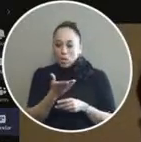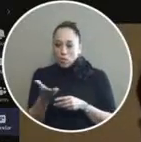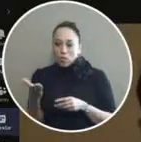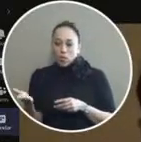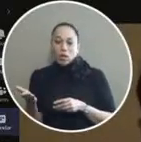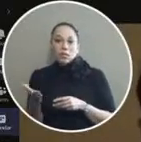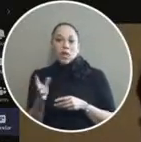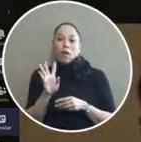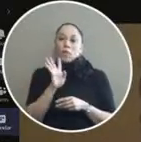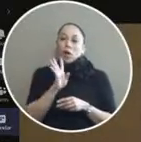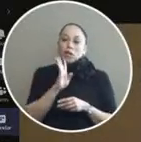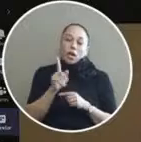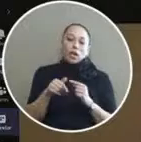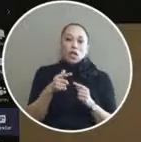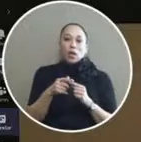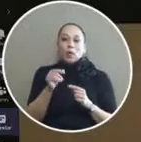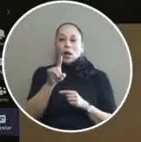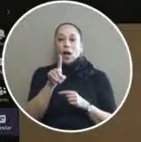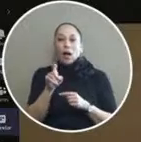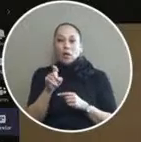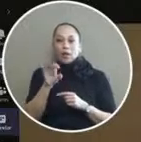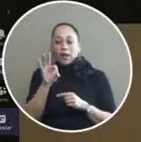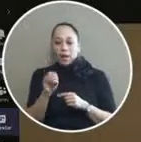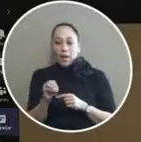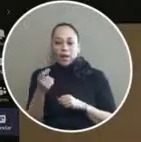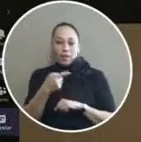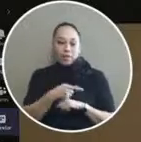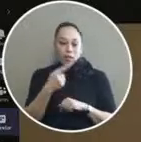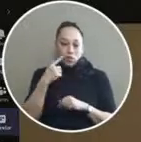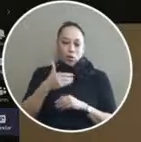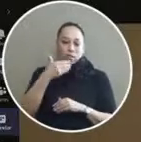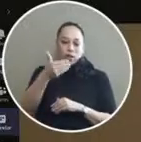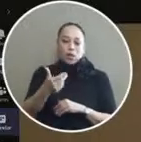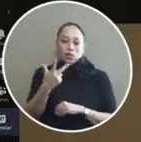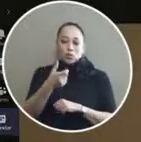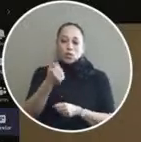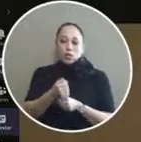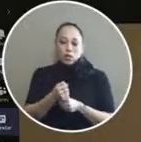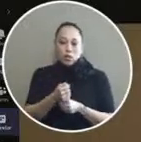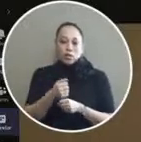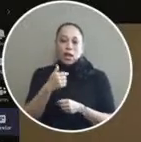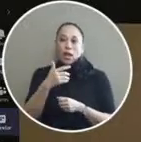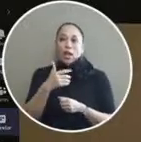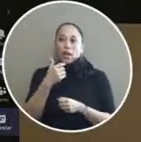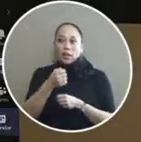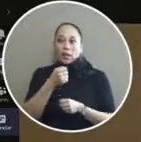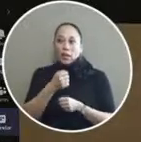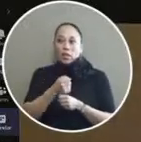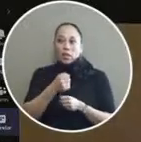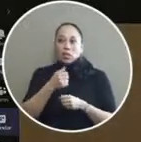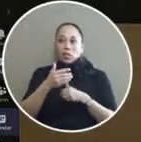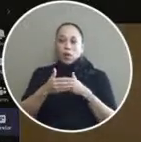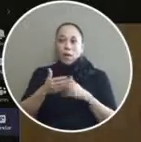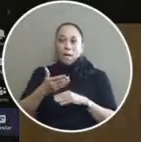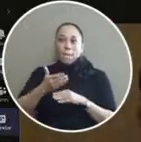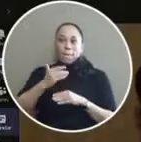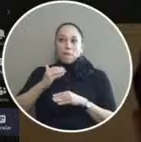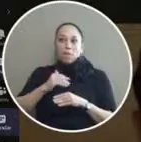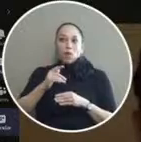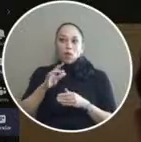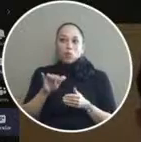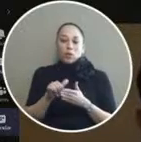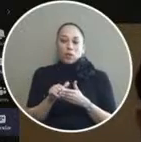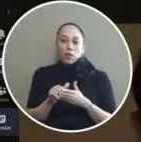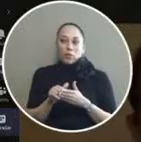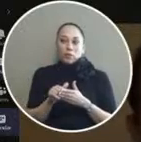that before. We talked about $190 million over the next 3 years, and the 10 years before that there was only $62 million done.